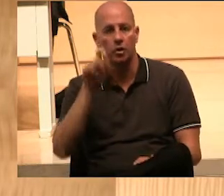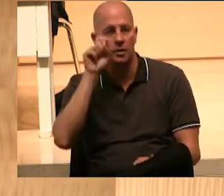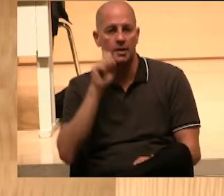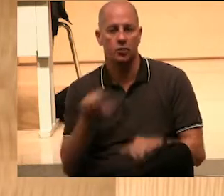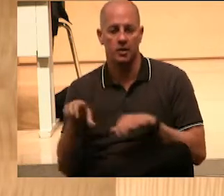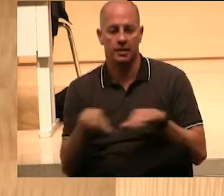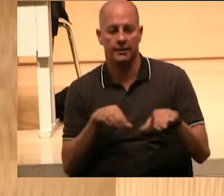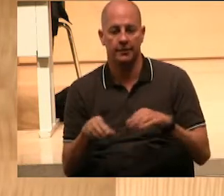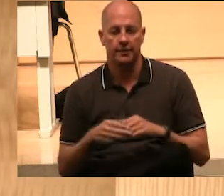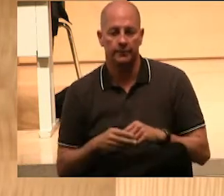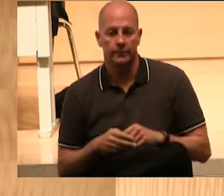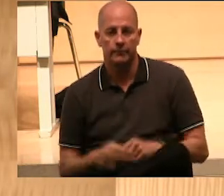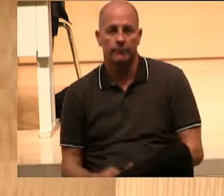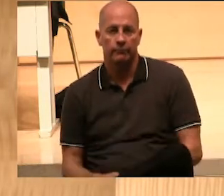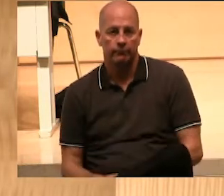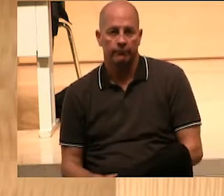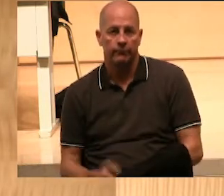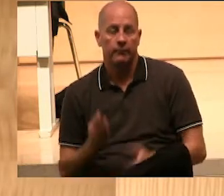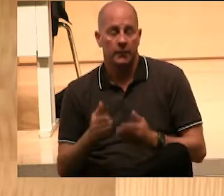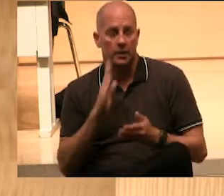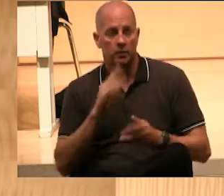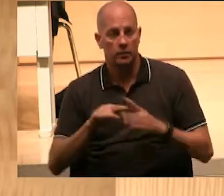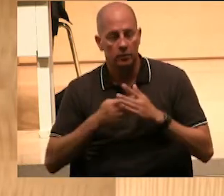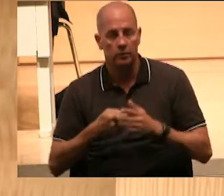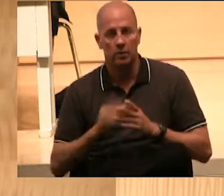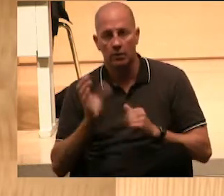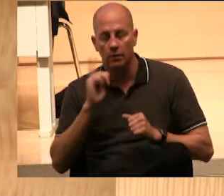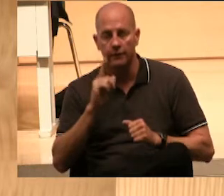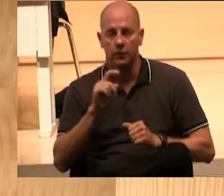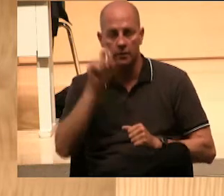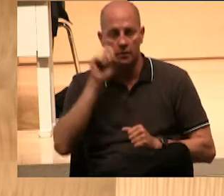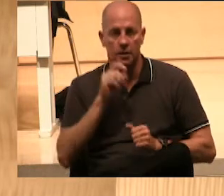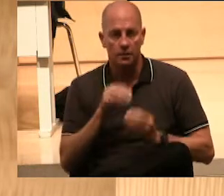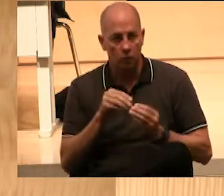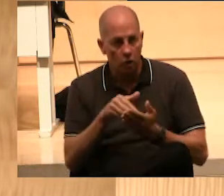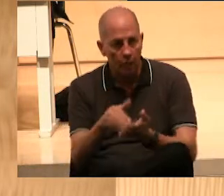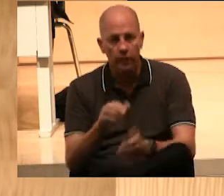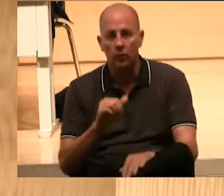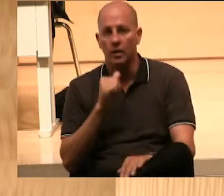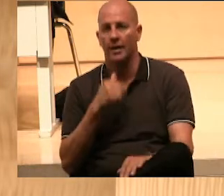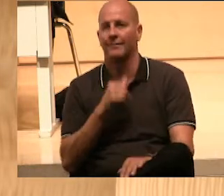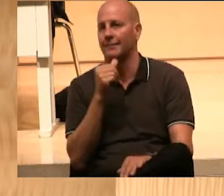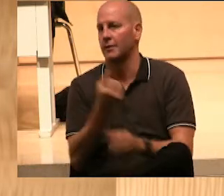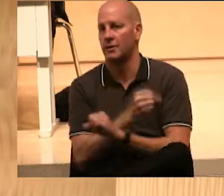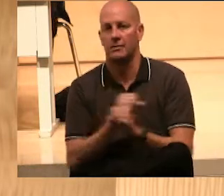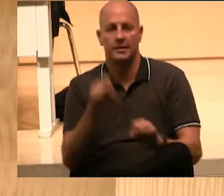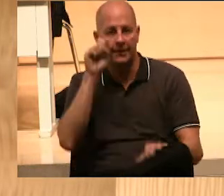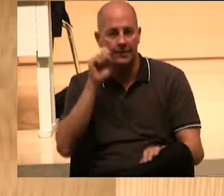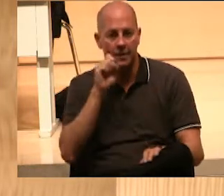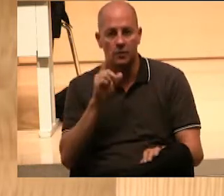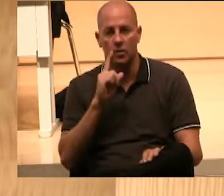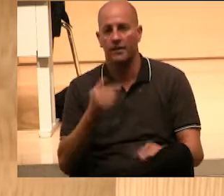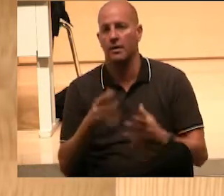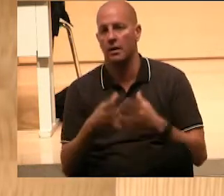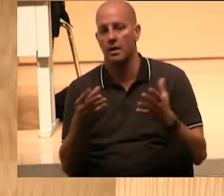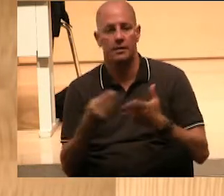sexually promiscuous, which they're normally not, and having unsafe sex, spending lots and lots of money, putting themselves into debt.